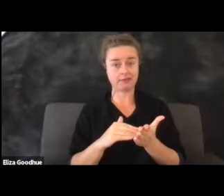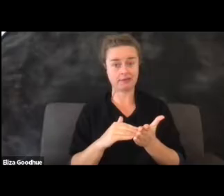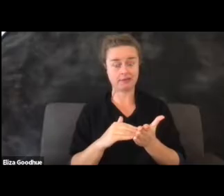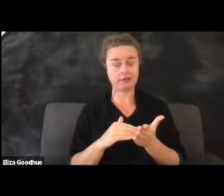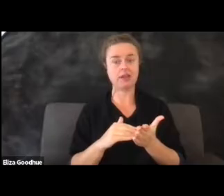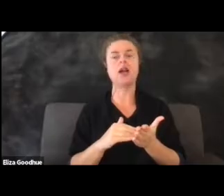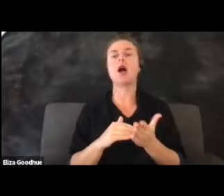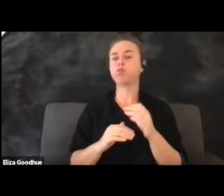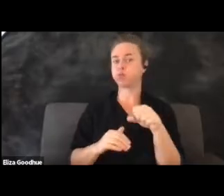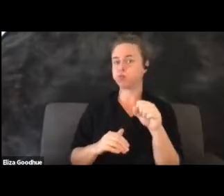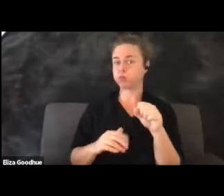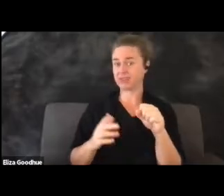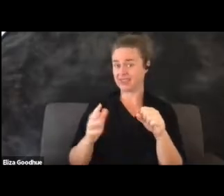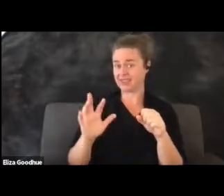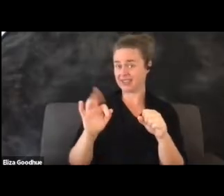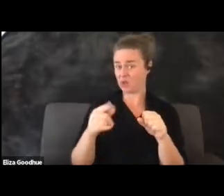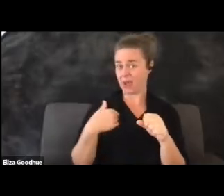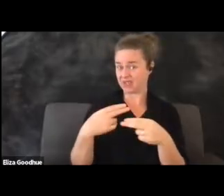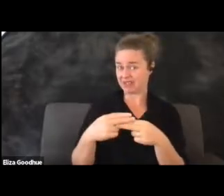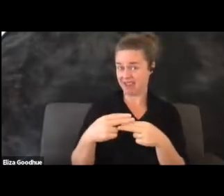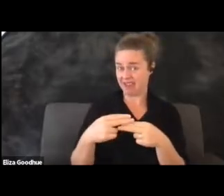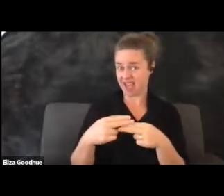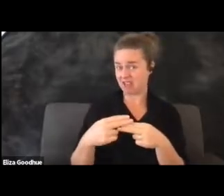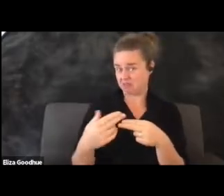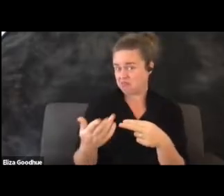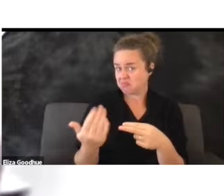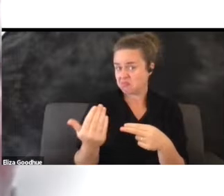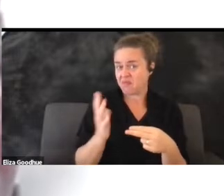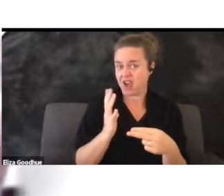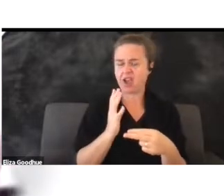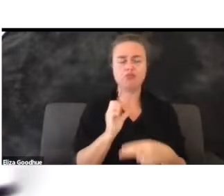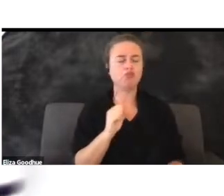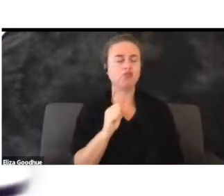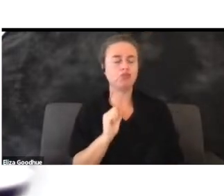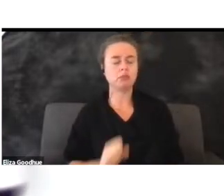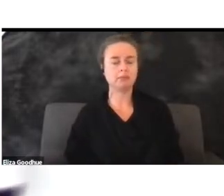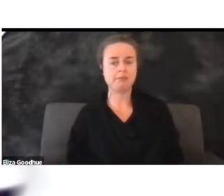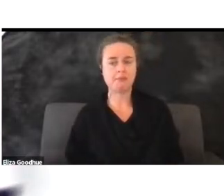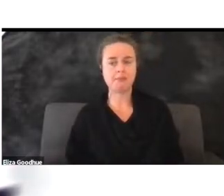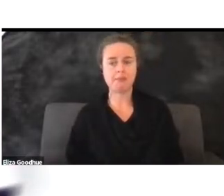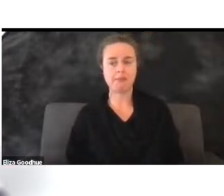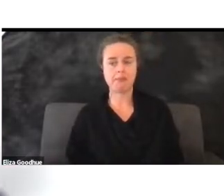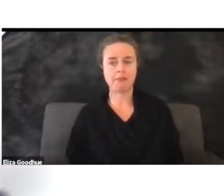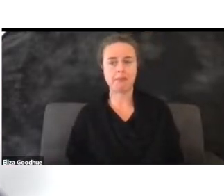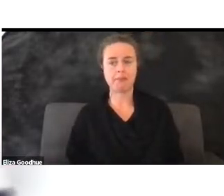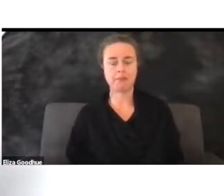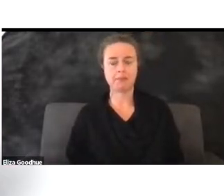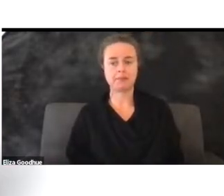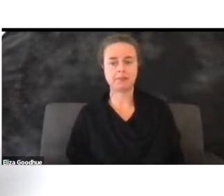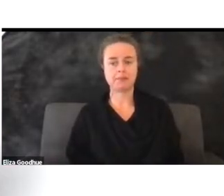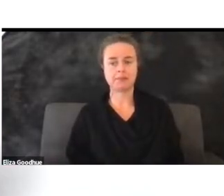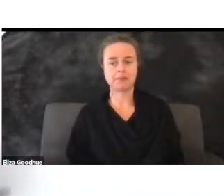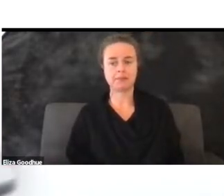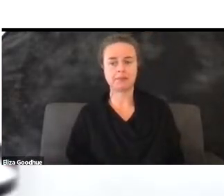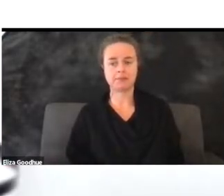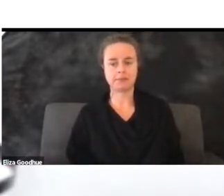Yes, if you have slides you'd like to share. I don't know that I have them pulled up yet. Yep, hang on 1 second. I just have to get there. Just want